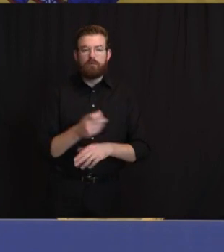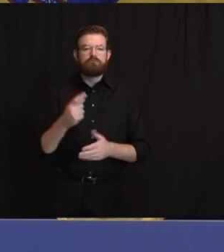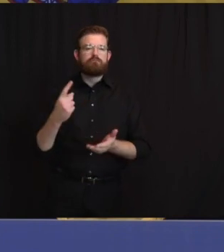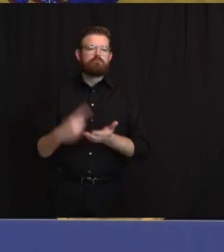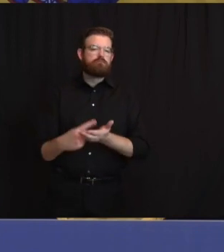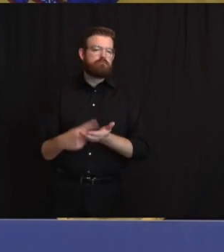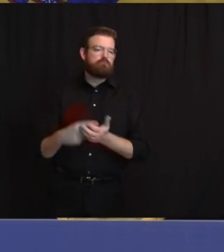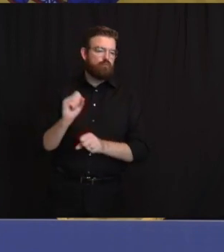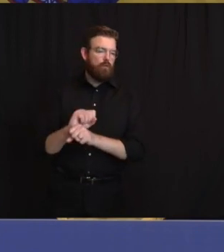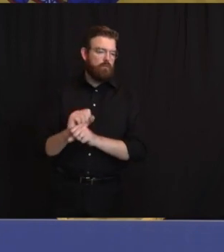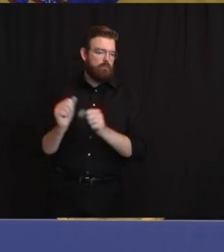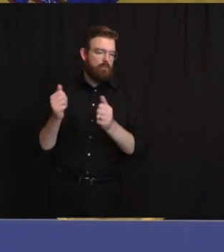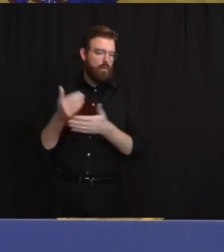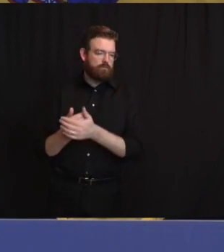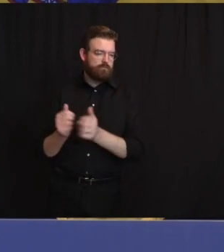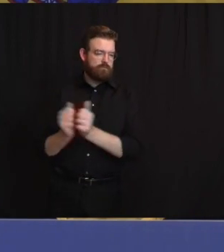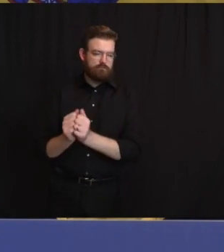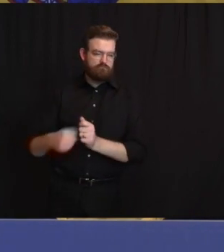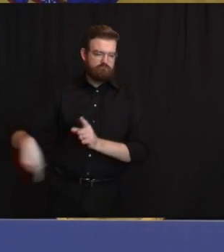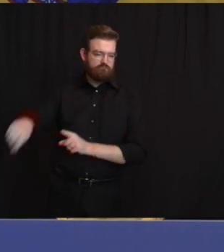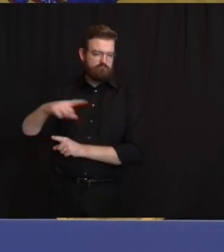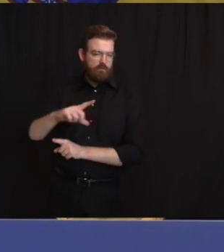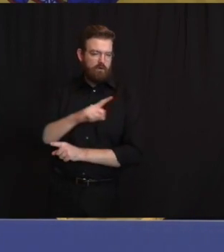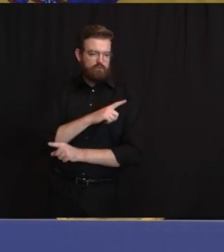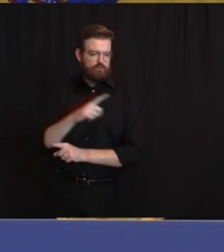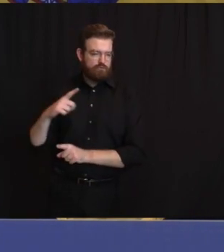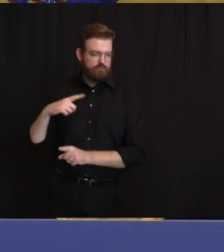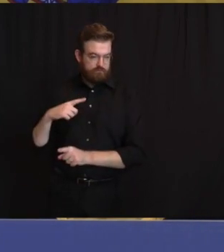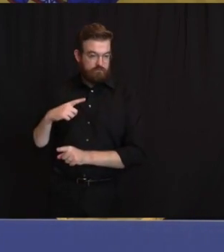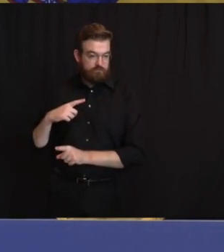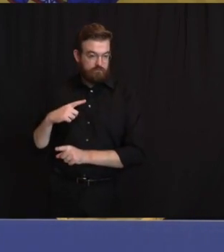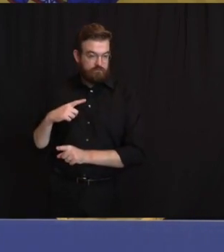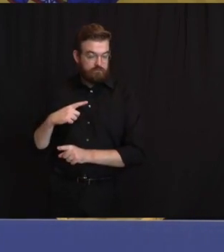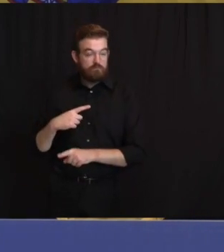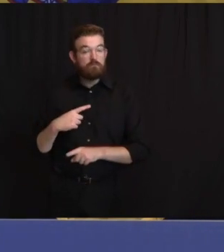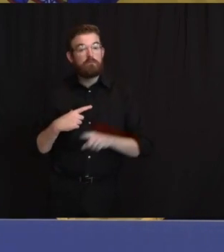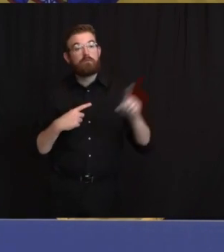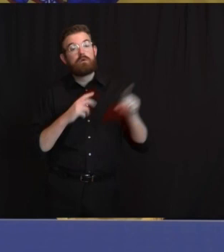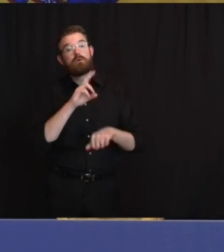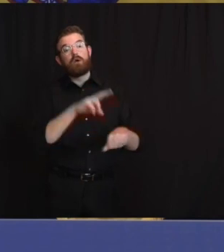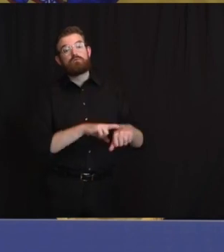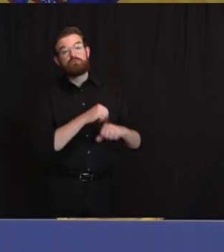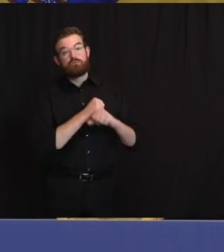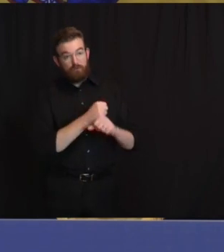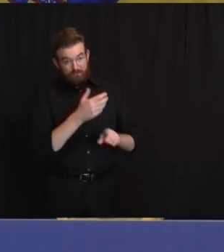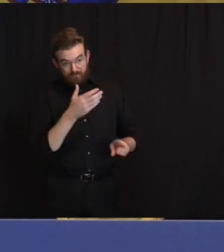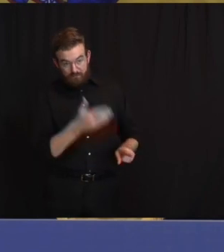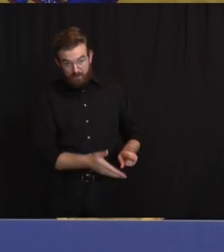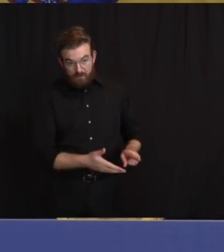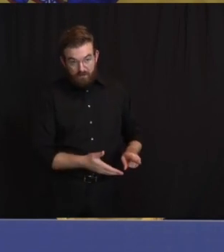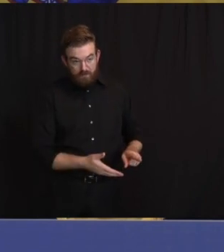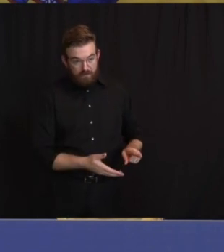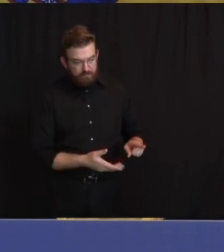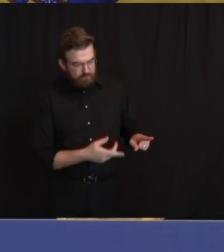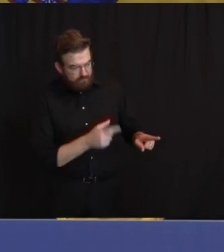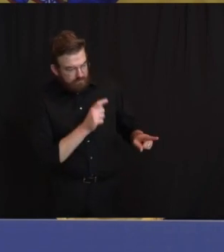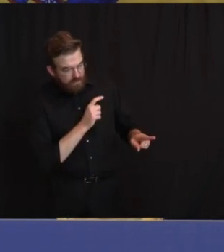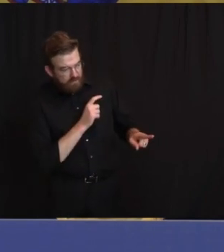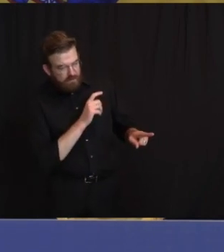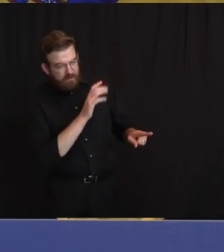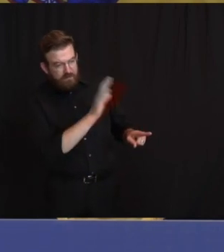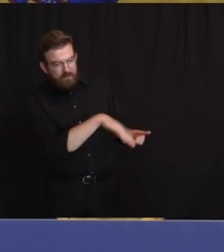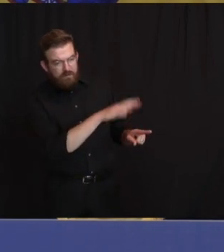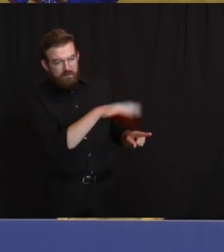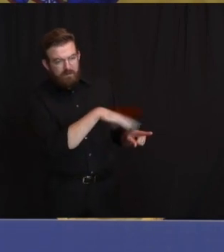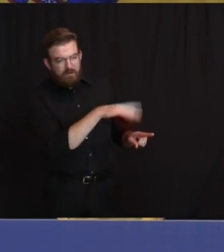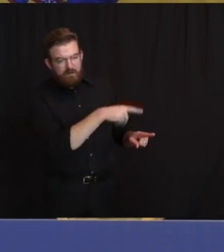The National Guard was there in their, I don't know what the right word phrase is, I'll turn to a guy in a uniform, in their civvies, I think